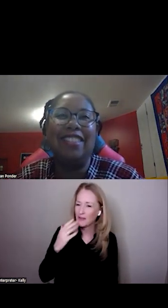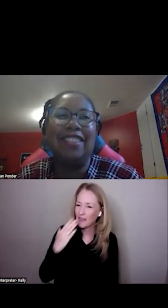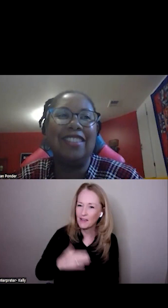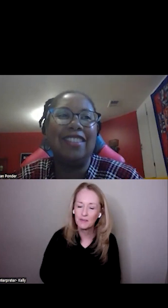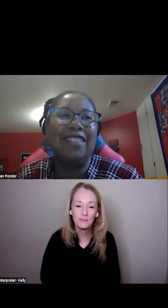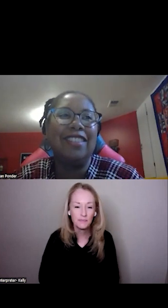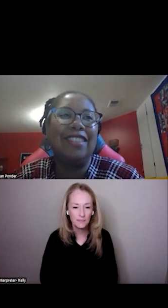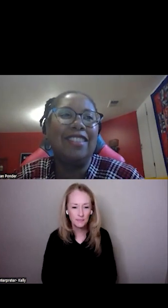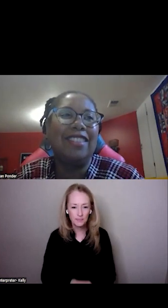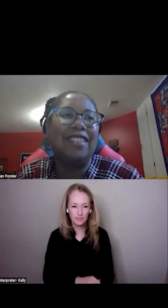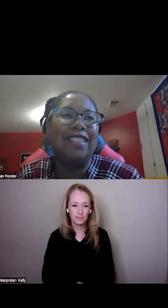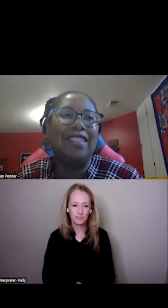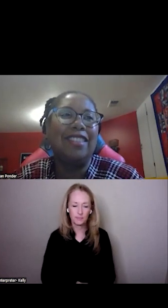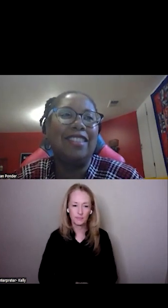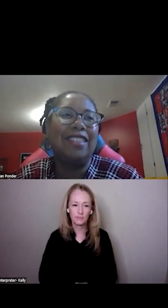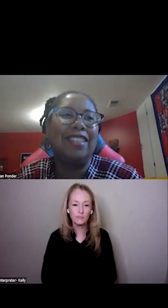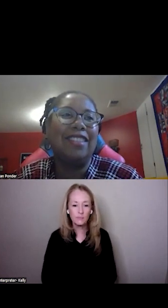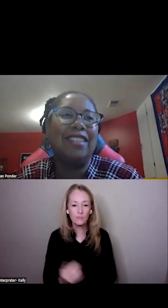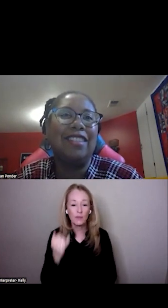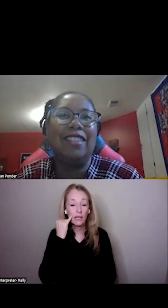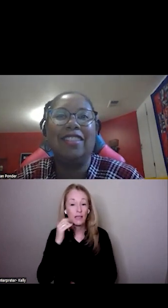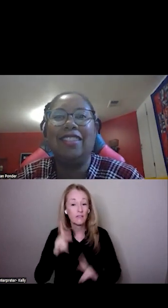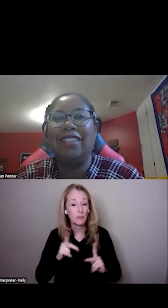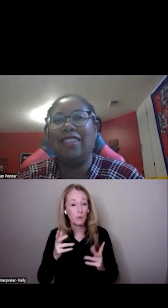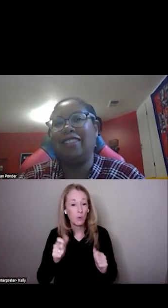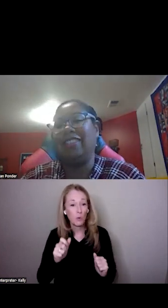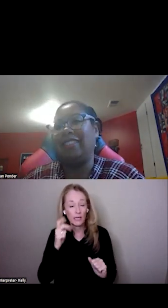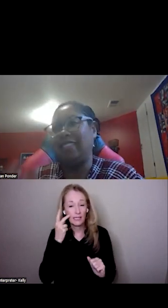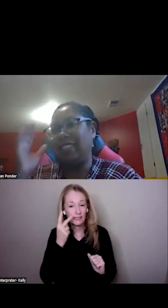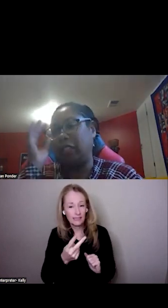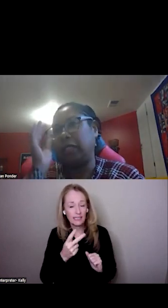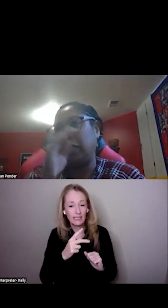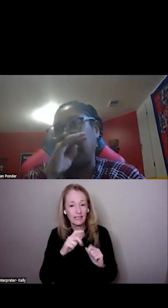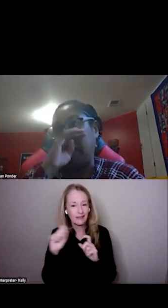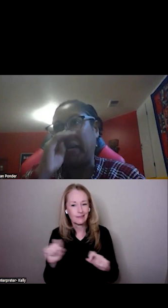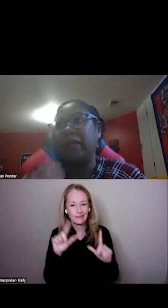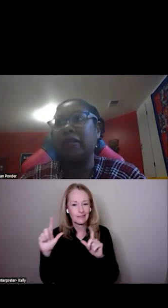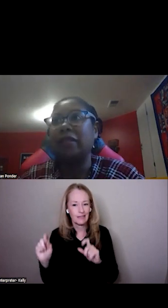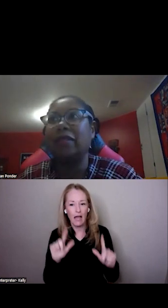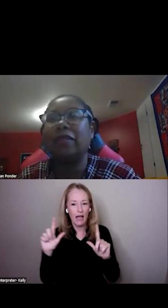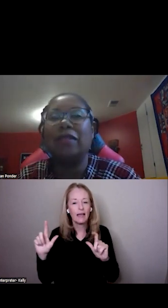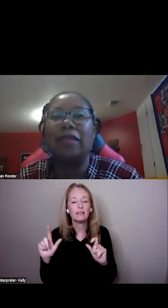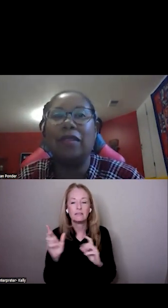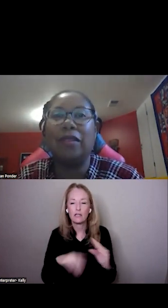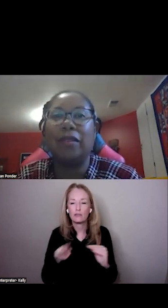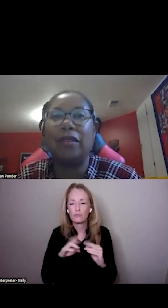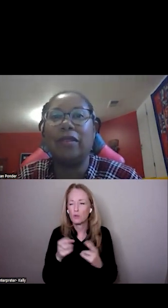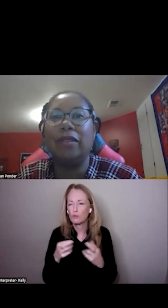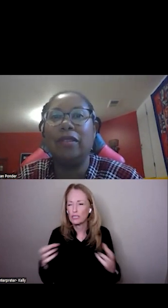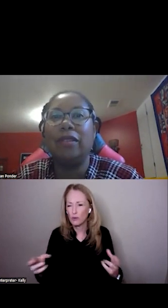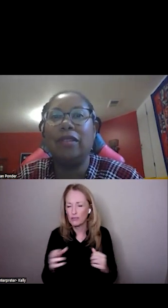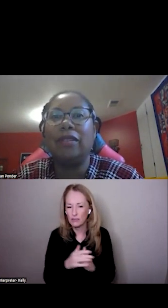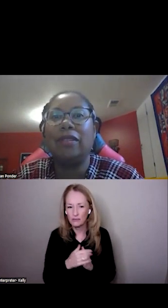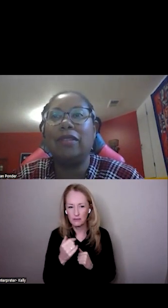I would just say, if people want to look at the slides, there's a few more just on some resources. So if you want to just go